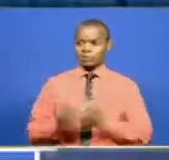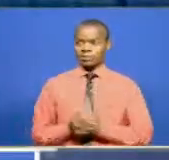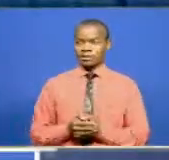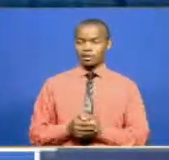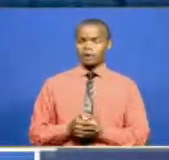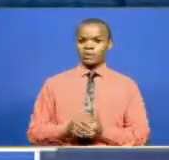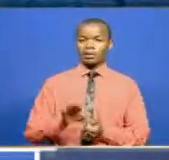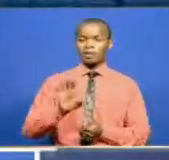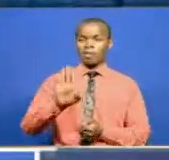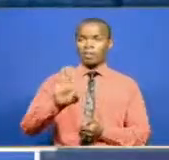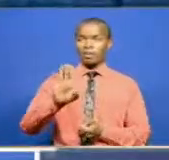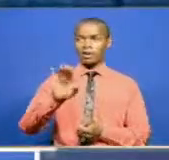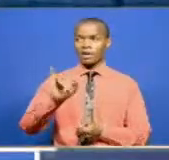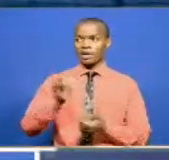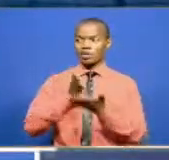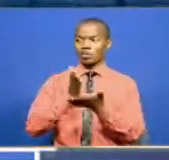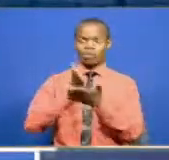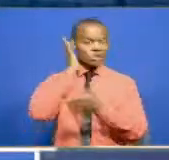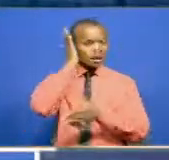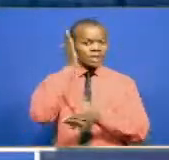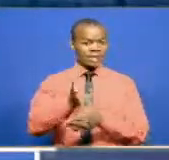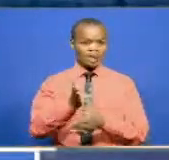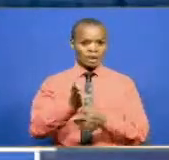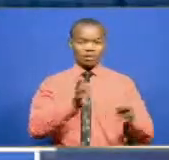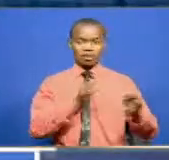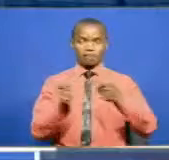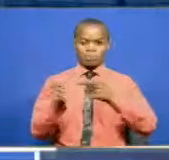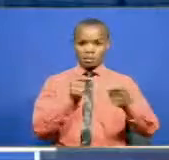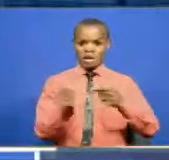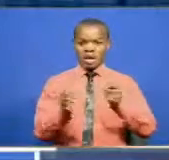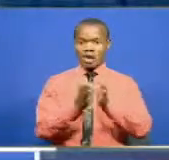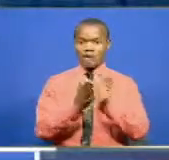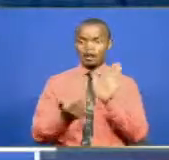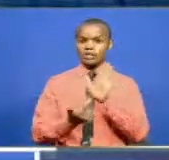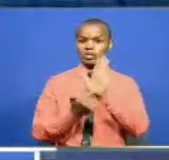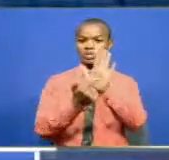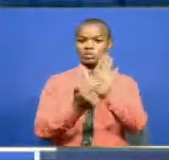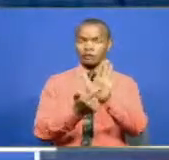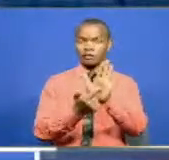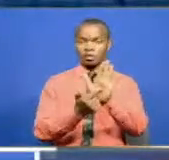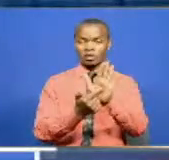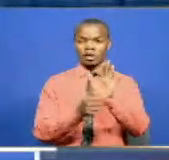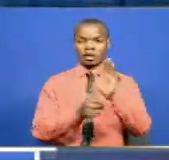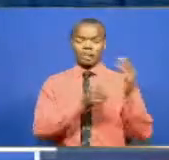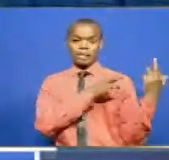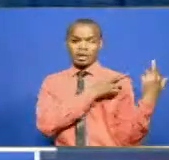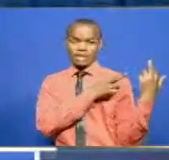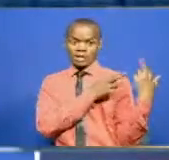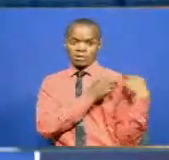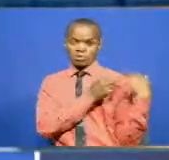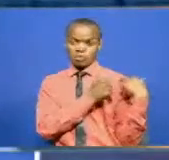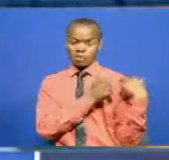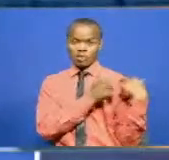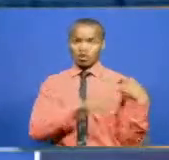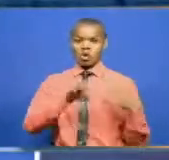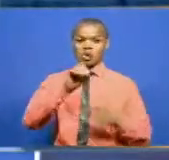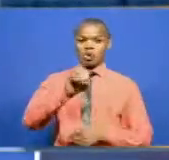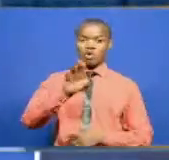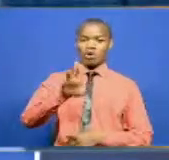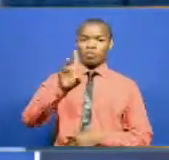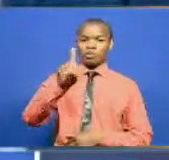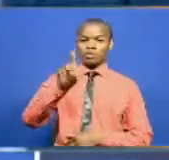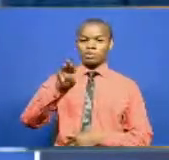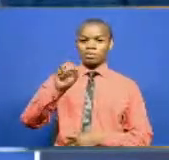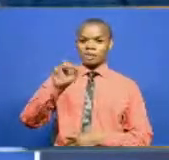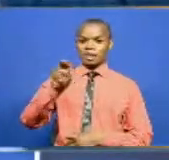proposal is a direct conflict and a duplication of roles between the Ombudsman and the Judicial